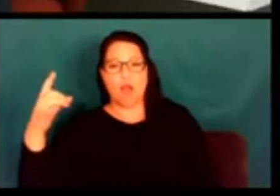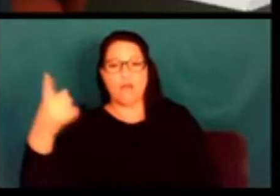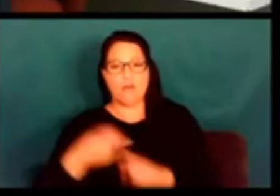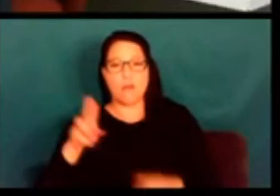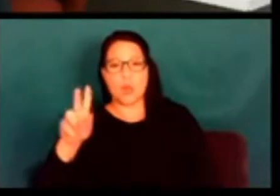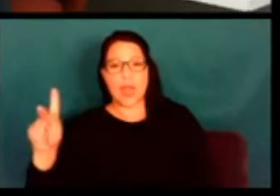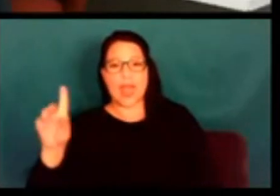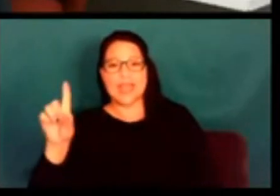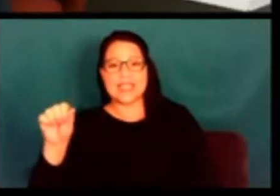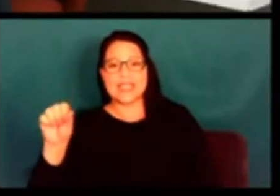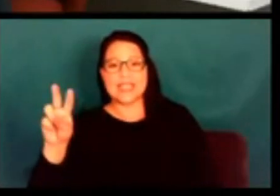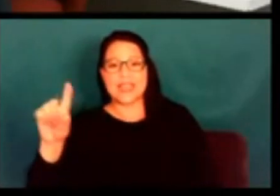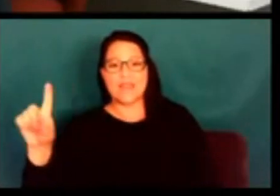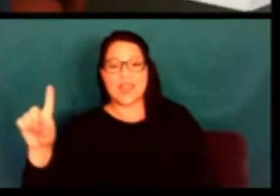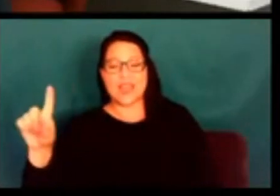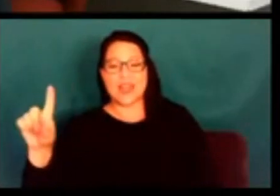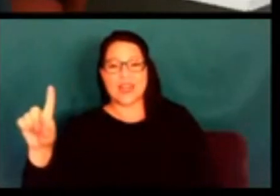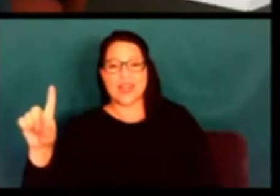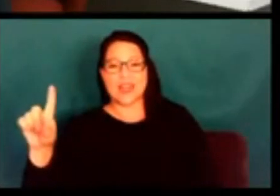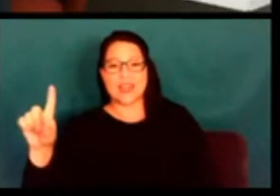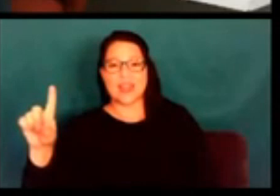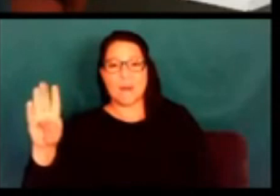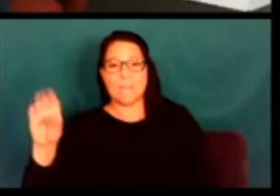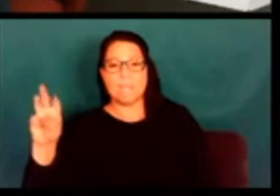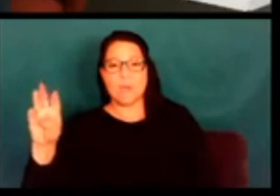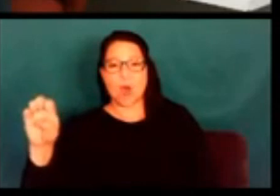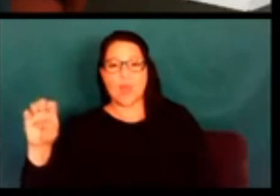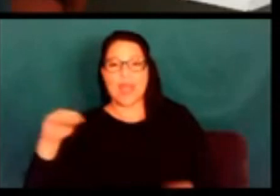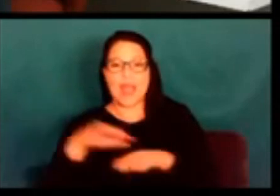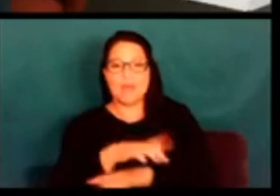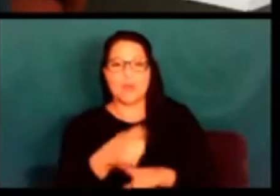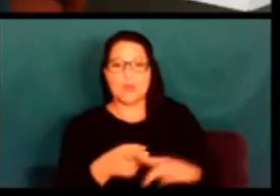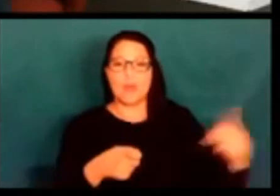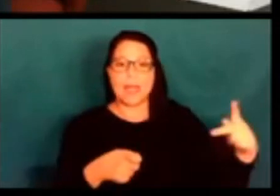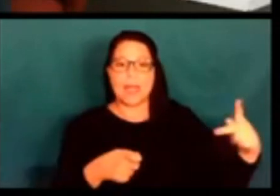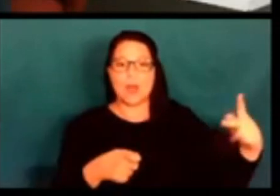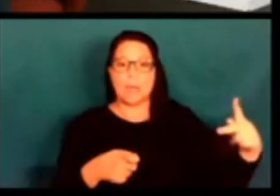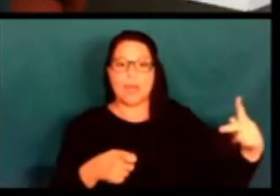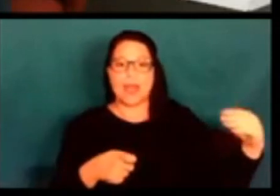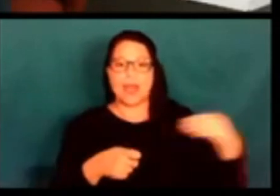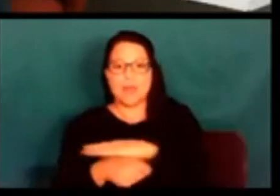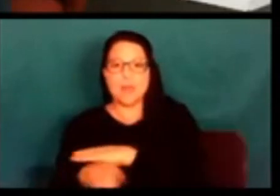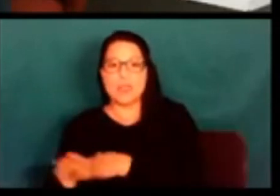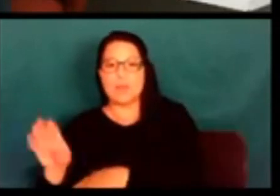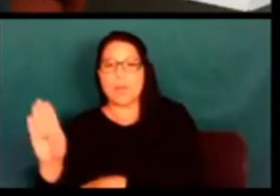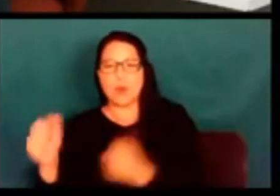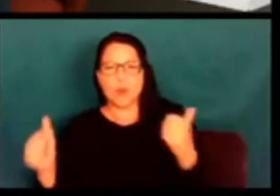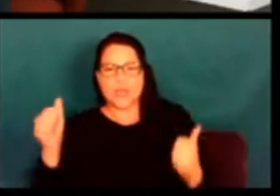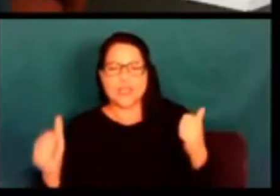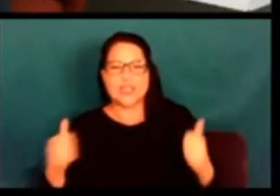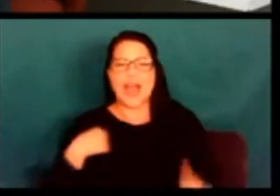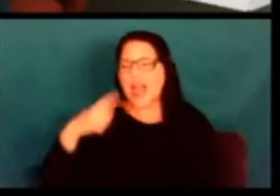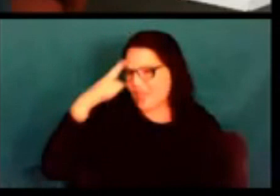Bowie influenced by the P, or was the P influenced by Bowie, or is neither the case? I think that was